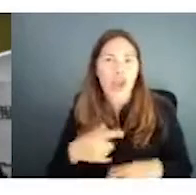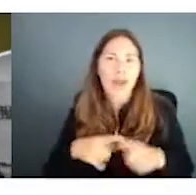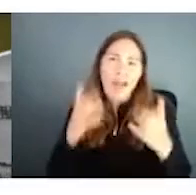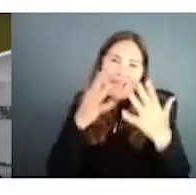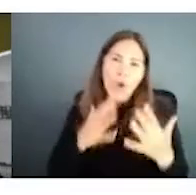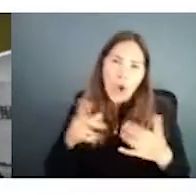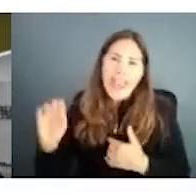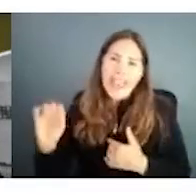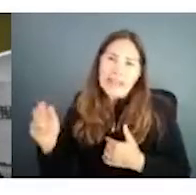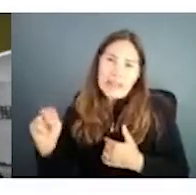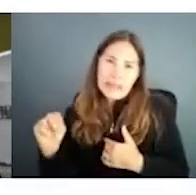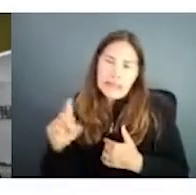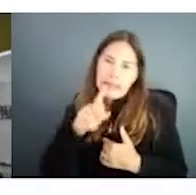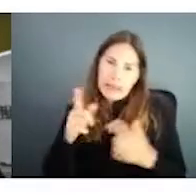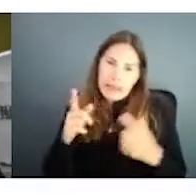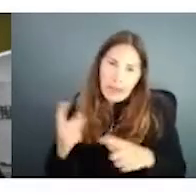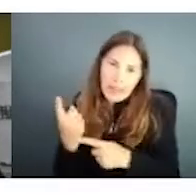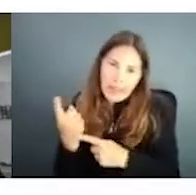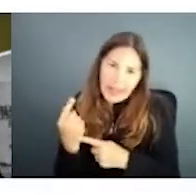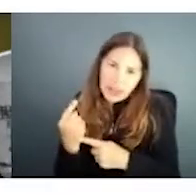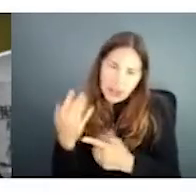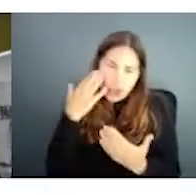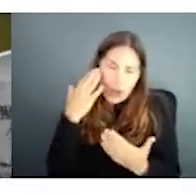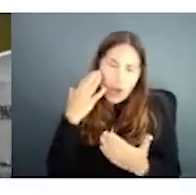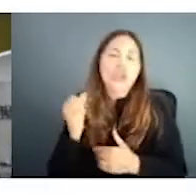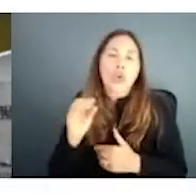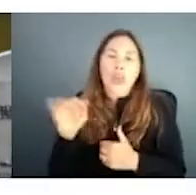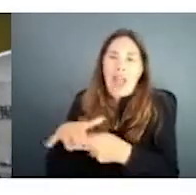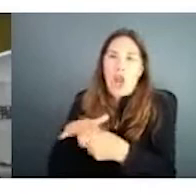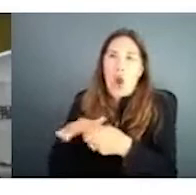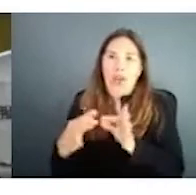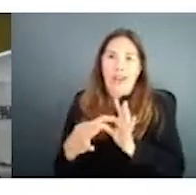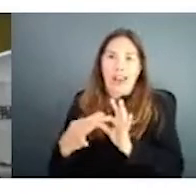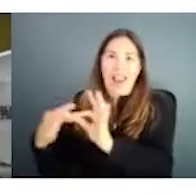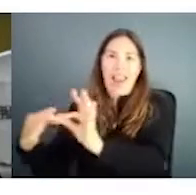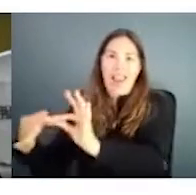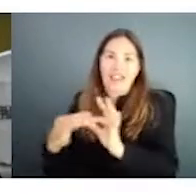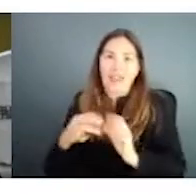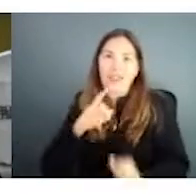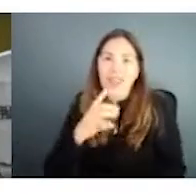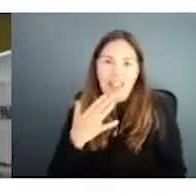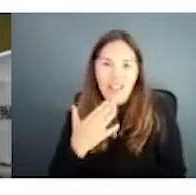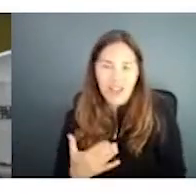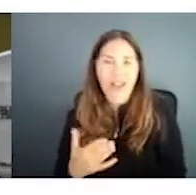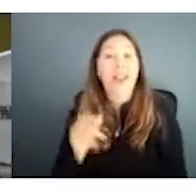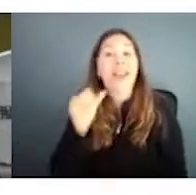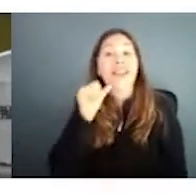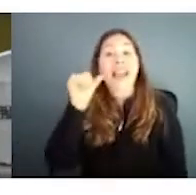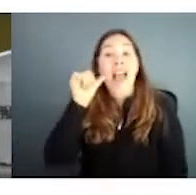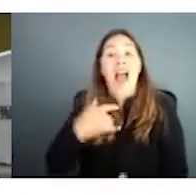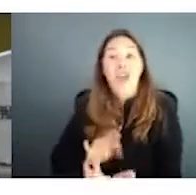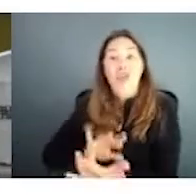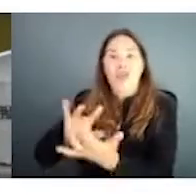season didn't really happen last year, but that local connection was really, really good. Yesterday, I reached out to